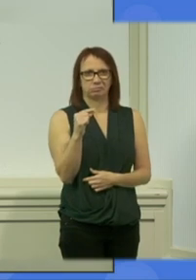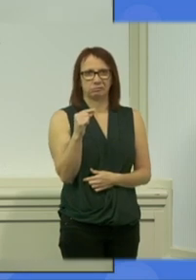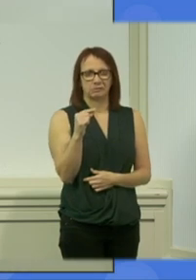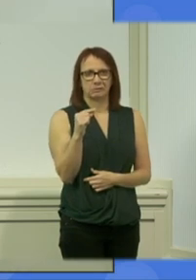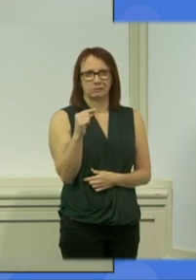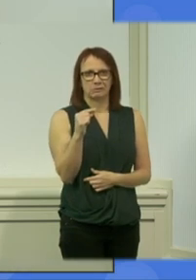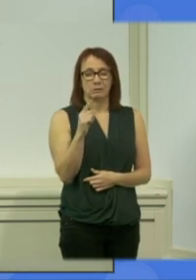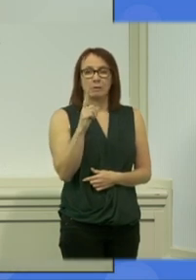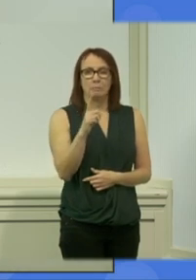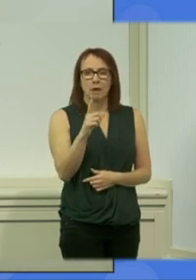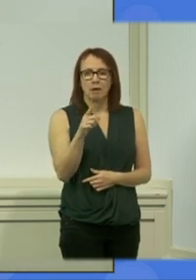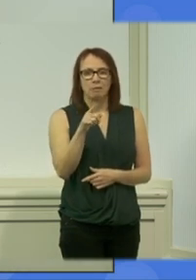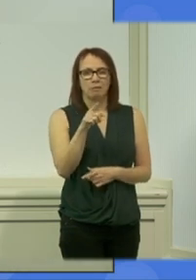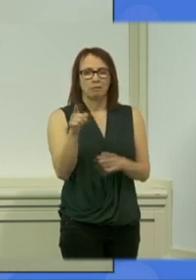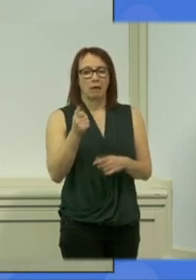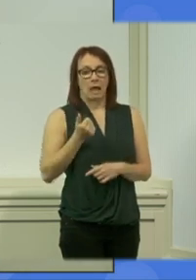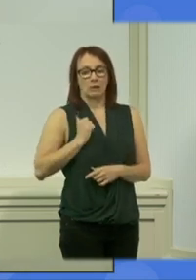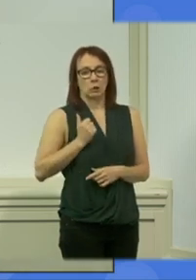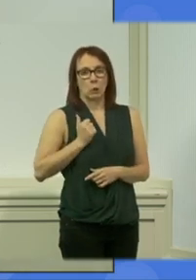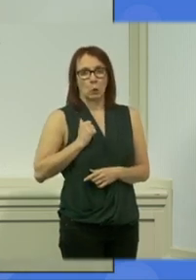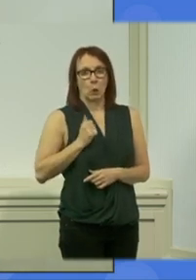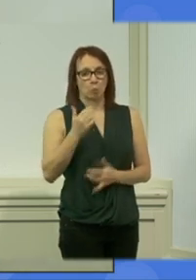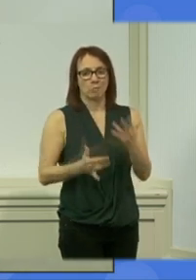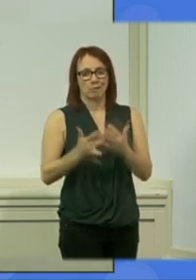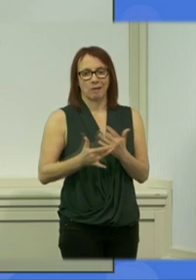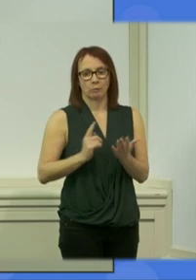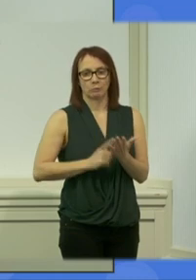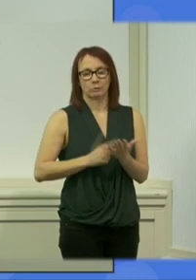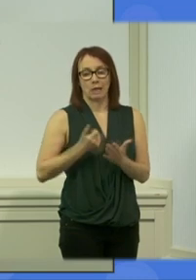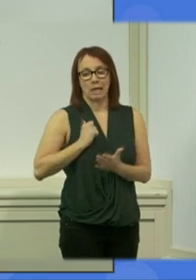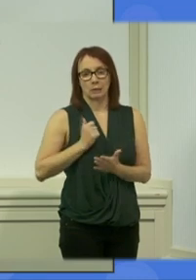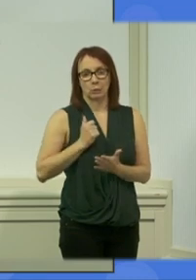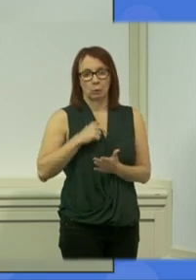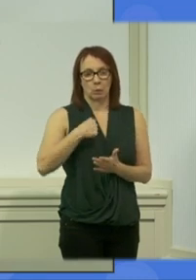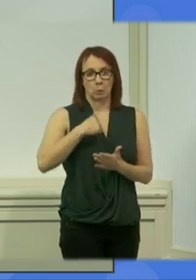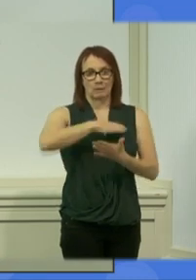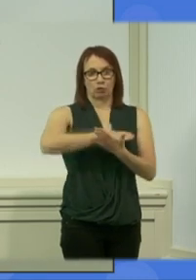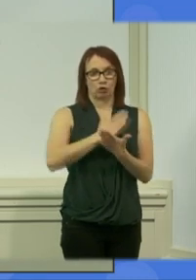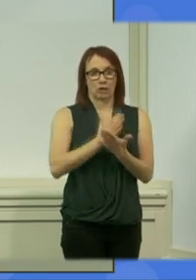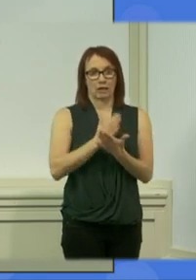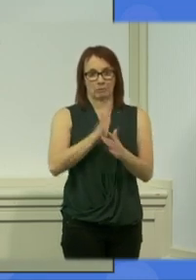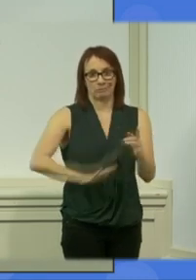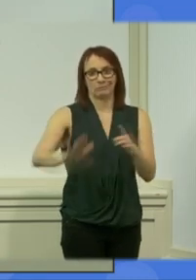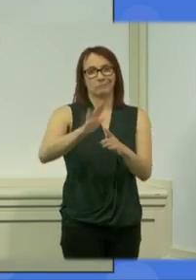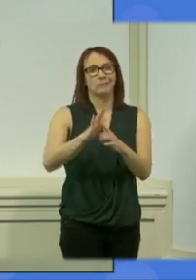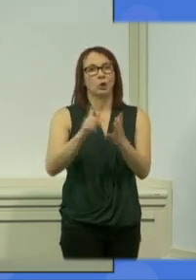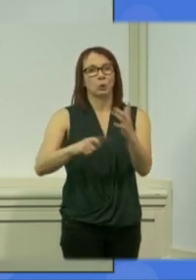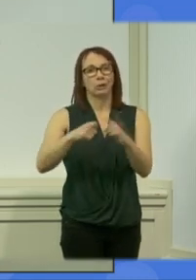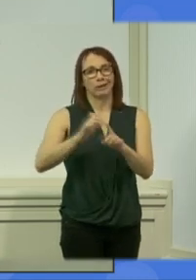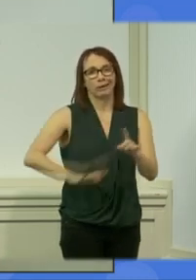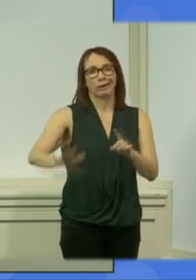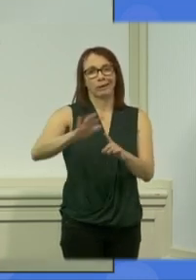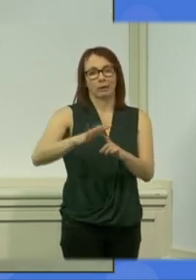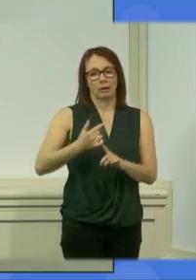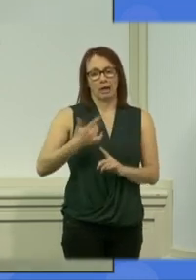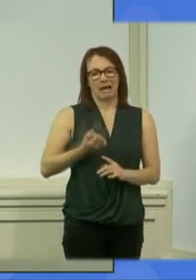budget, but an assumption is made for the accounts that Scotland has a share of the overall international aid budget. That's the